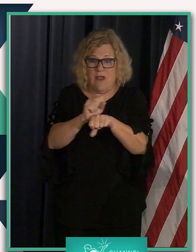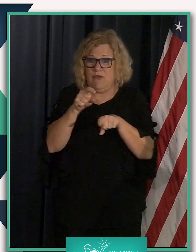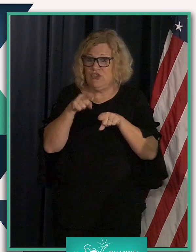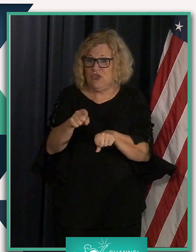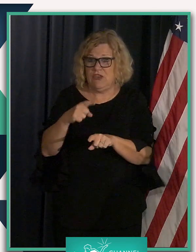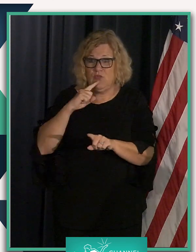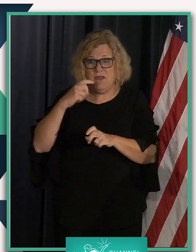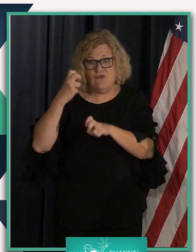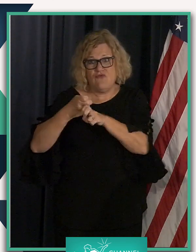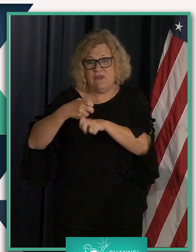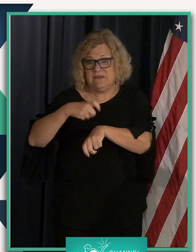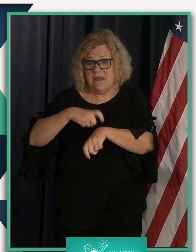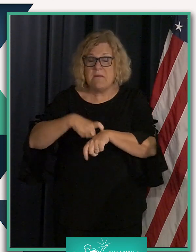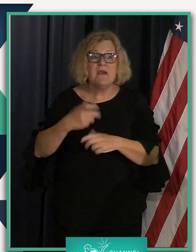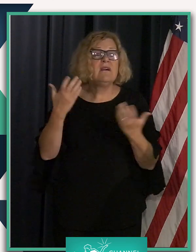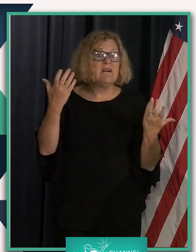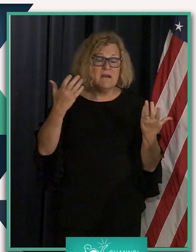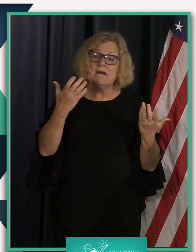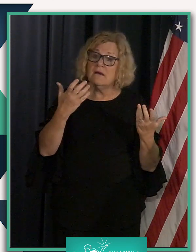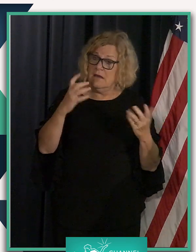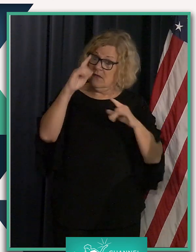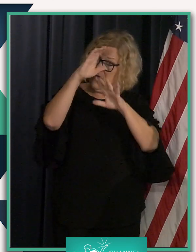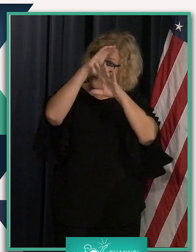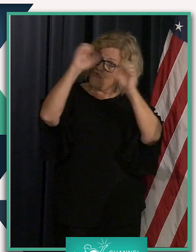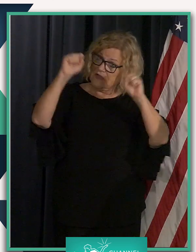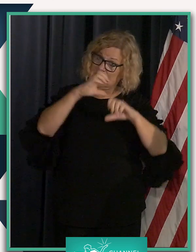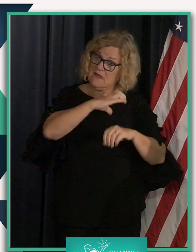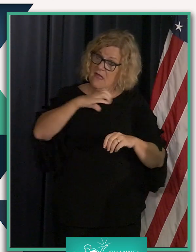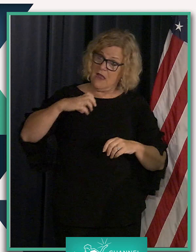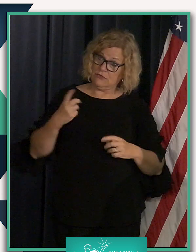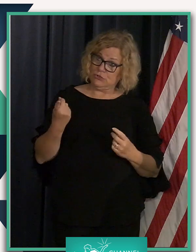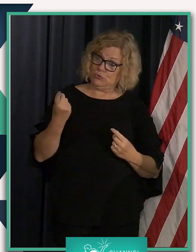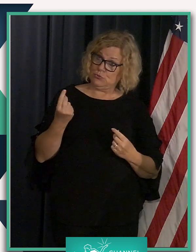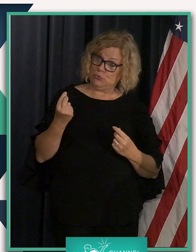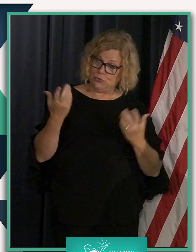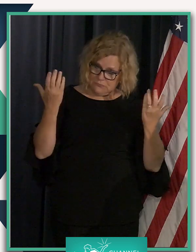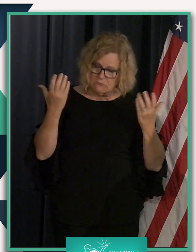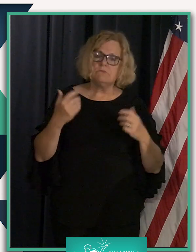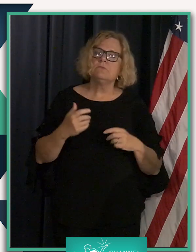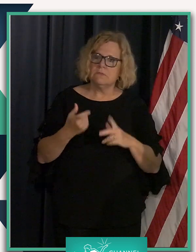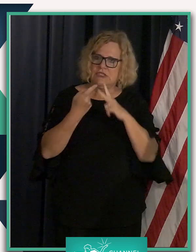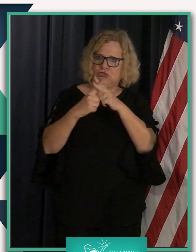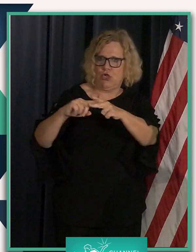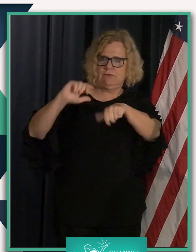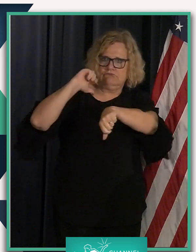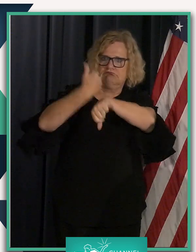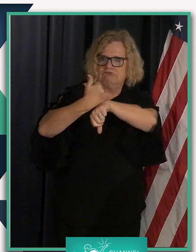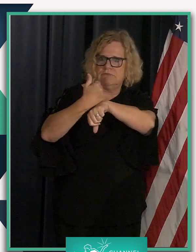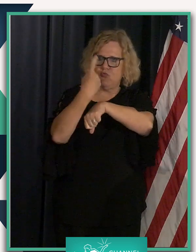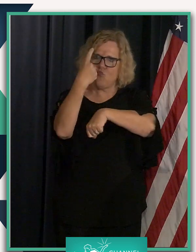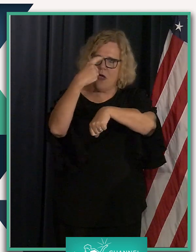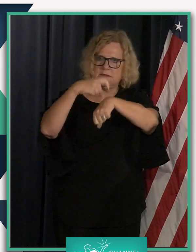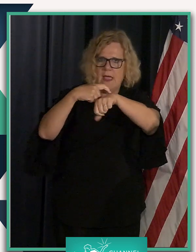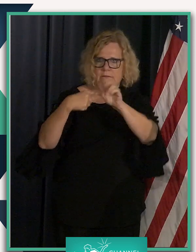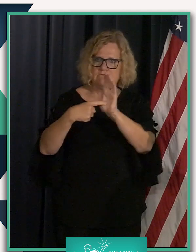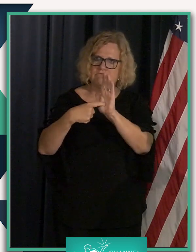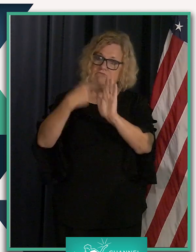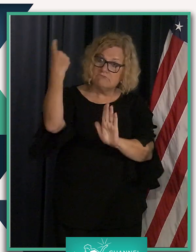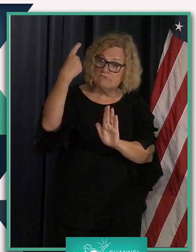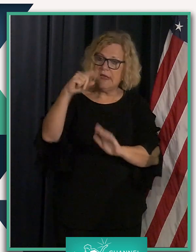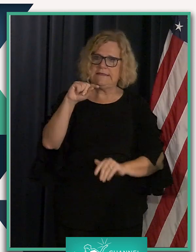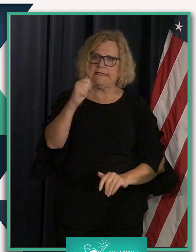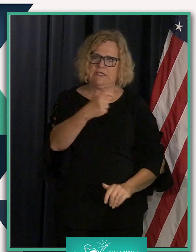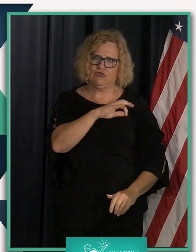period. And so what the President and Congress did was put in this one-time child tax